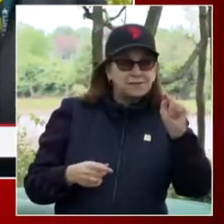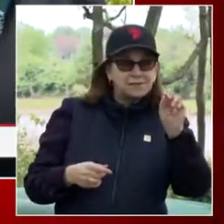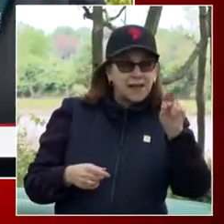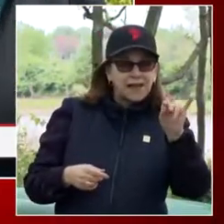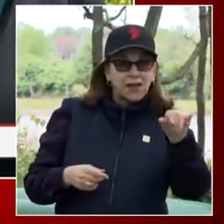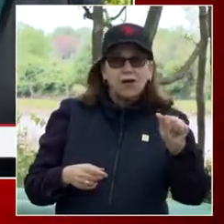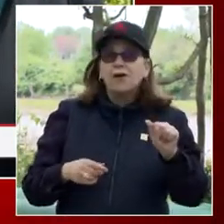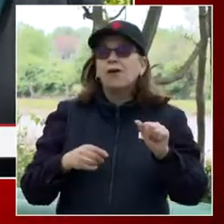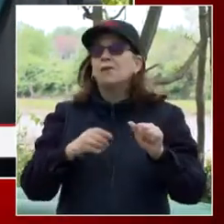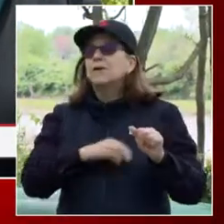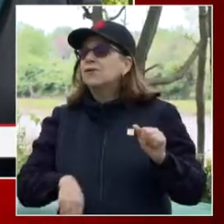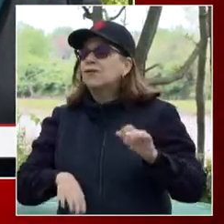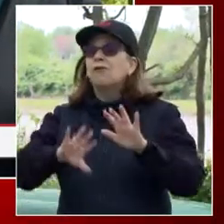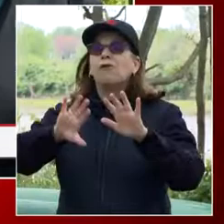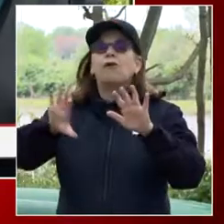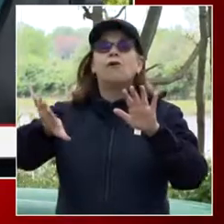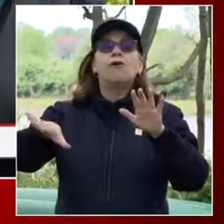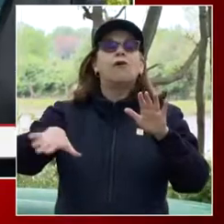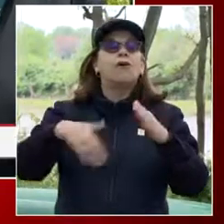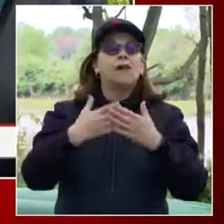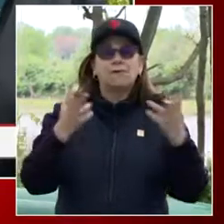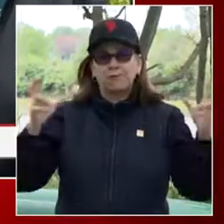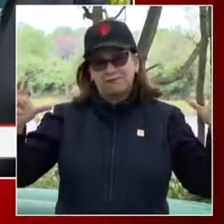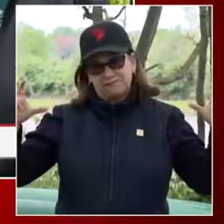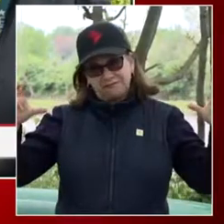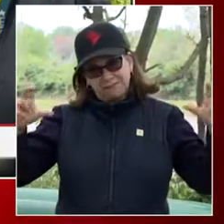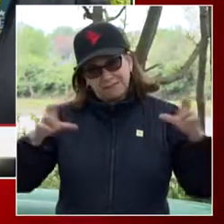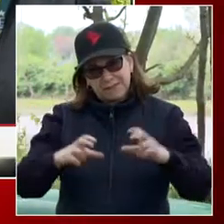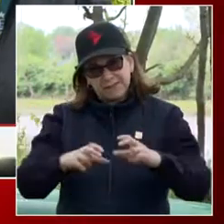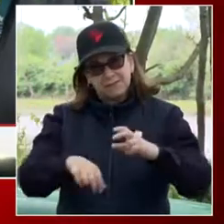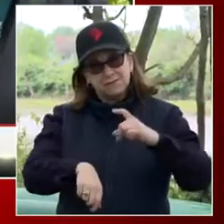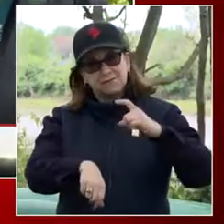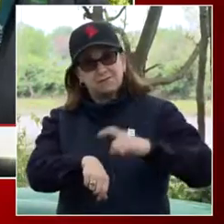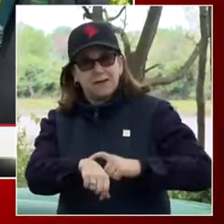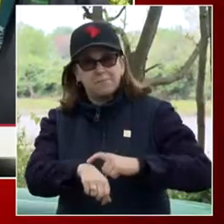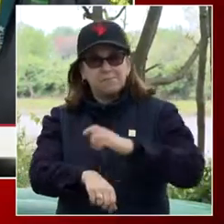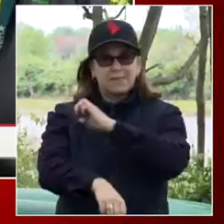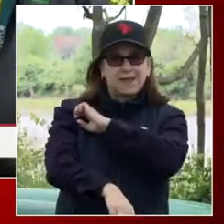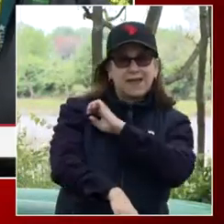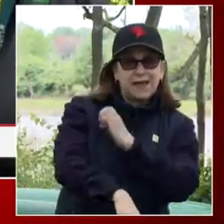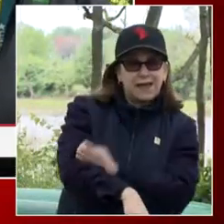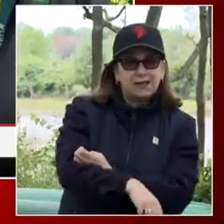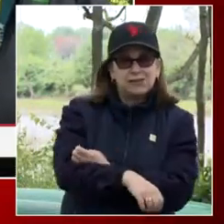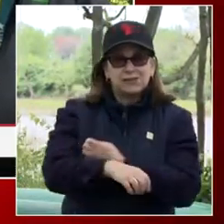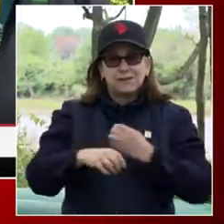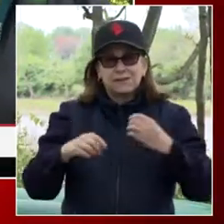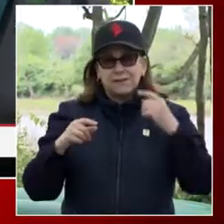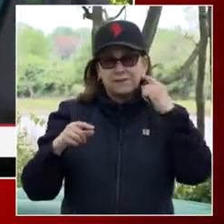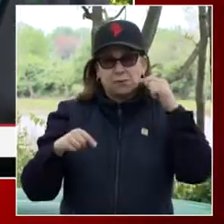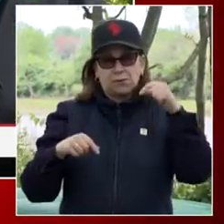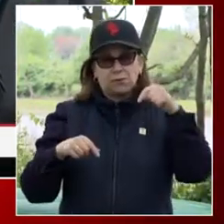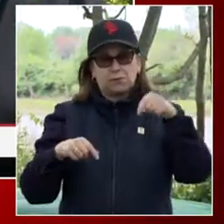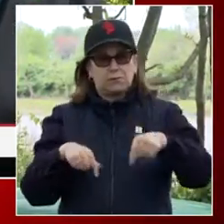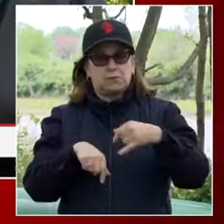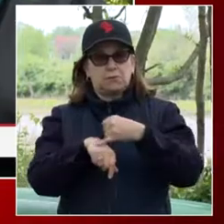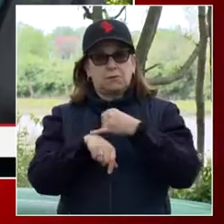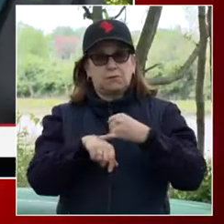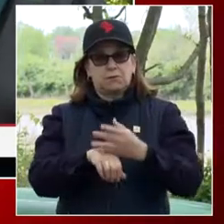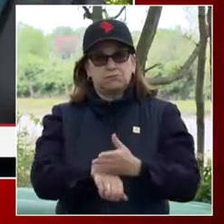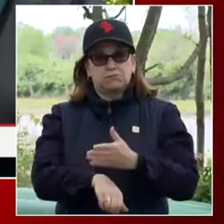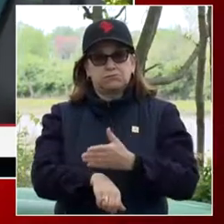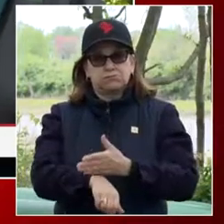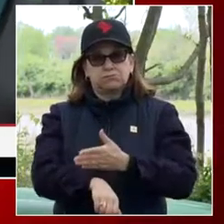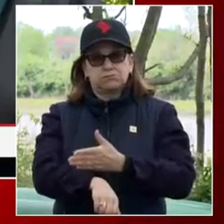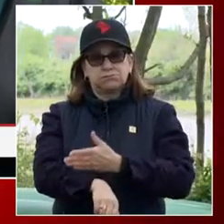all invested in Kingman and Heritage Islands, the dedicated staff from Department of Energy and Environment, and our exceptional leadership with